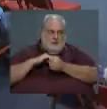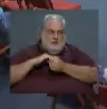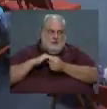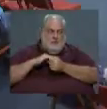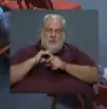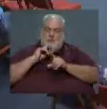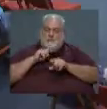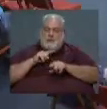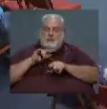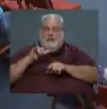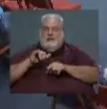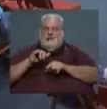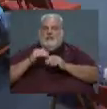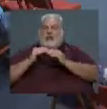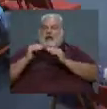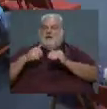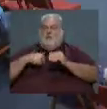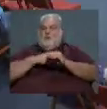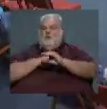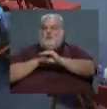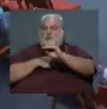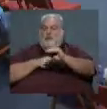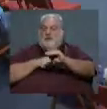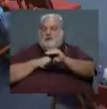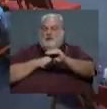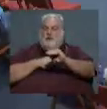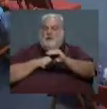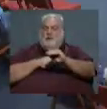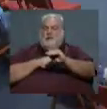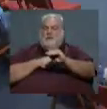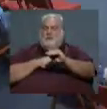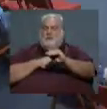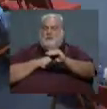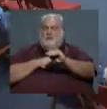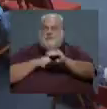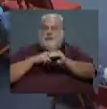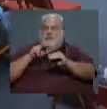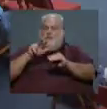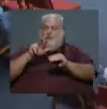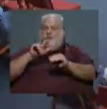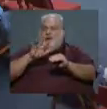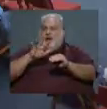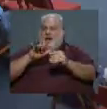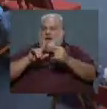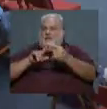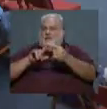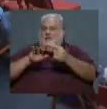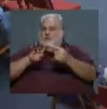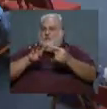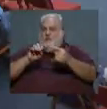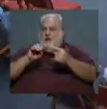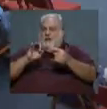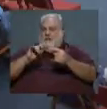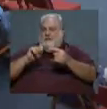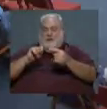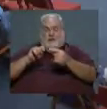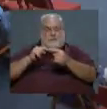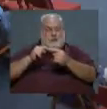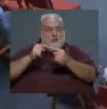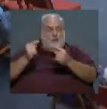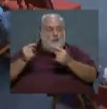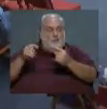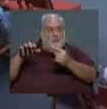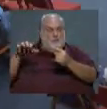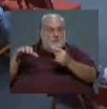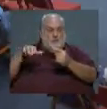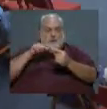actually where the house that we're moving is. So it's about approximately 35 to 40 feet. But there's houses across the street from these.